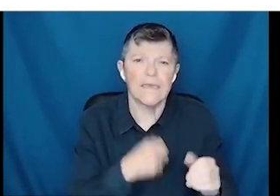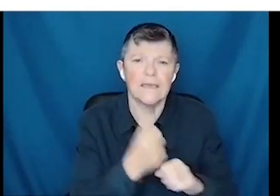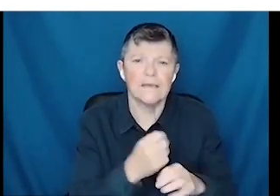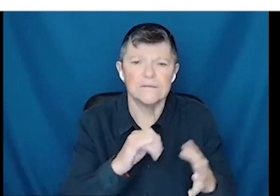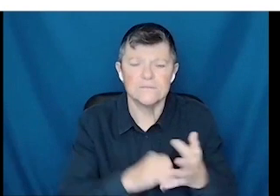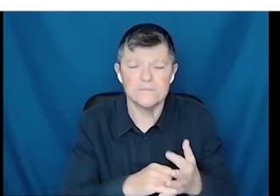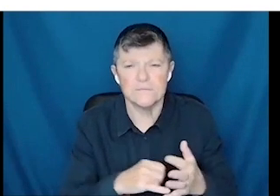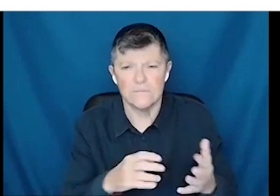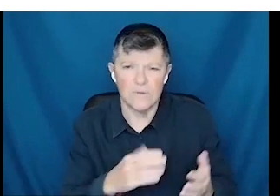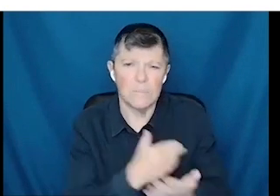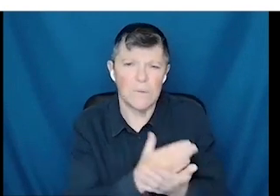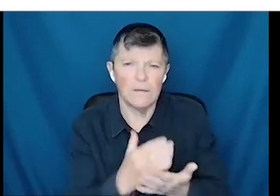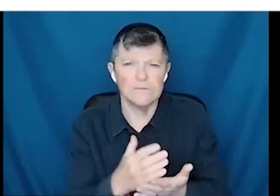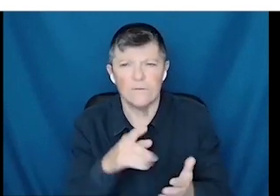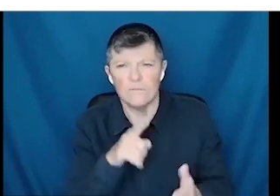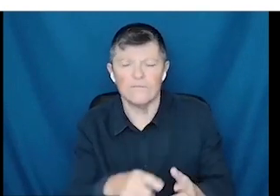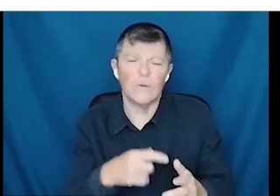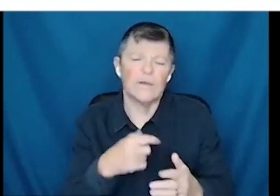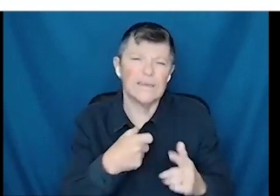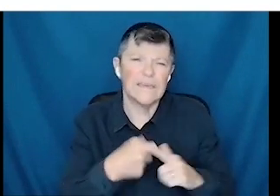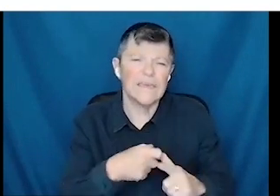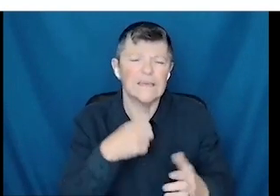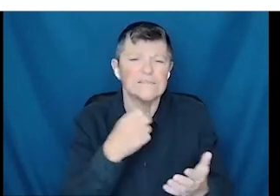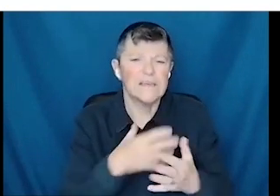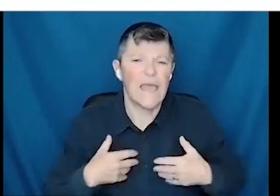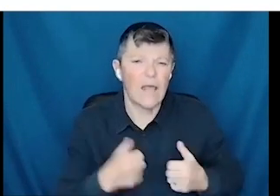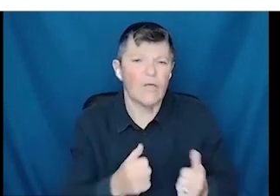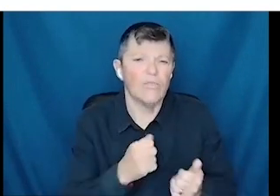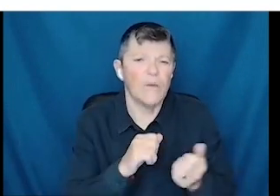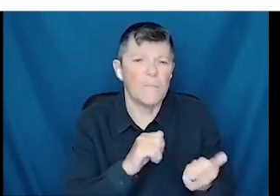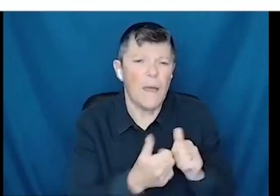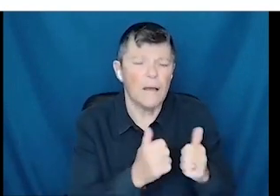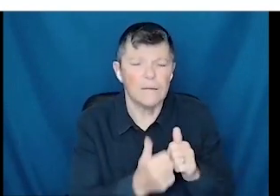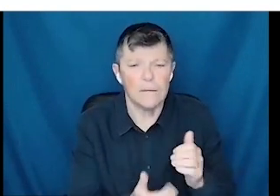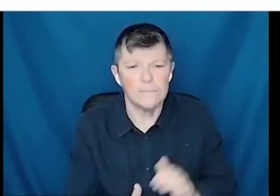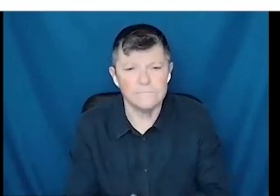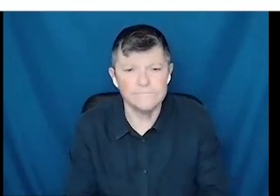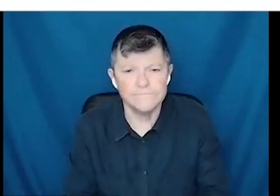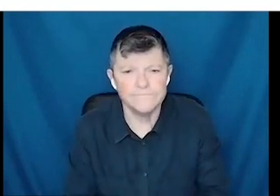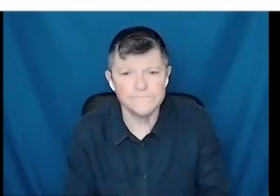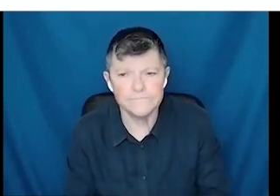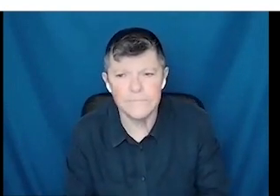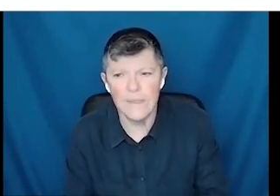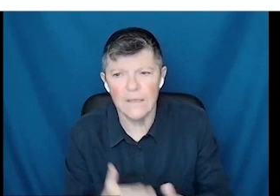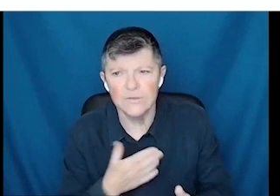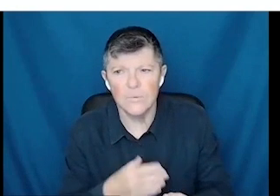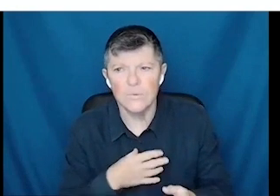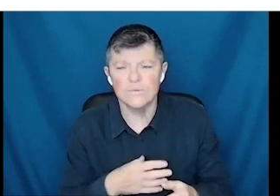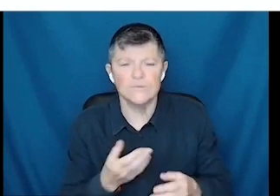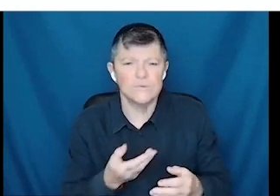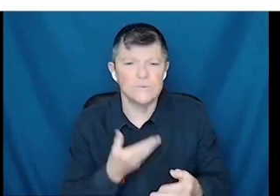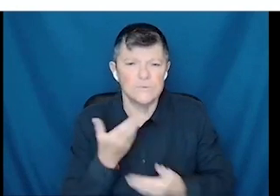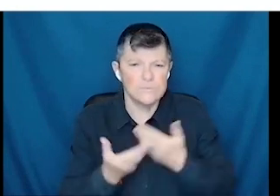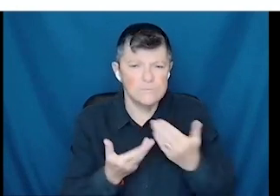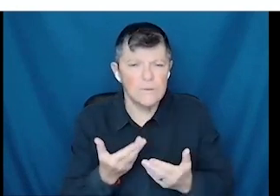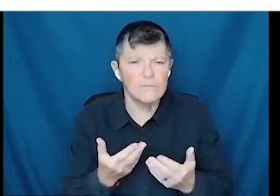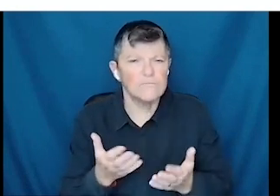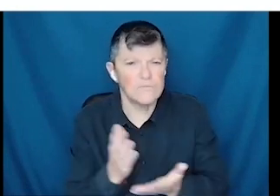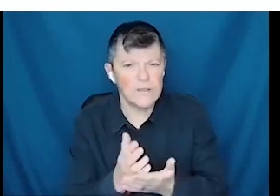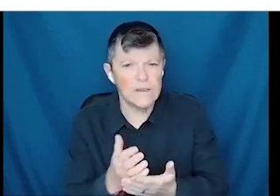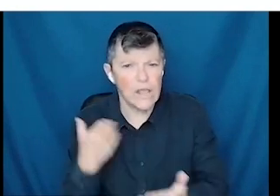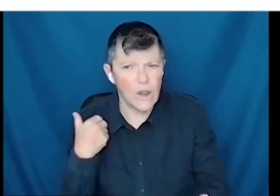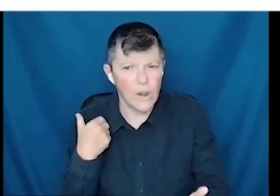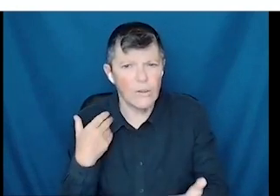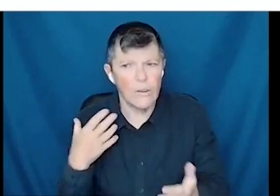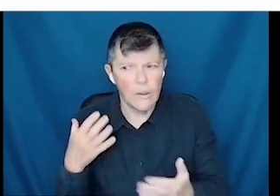partner. I just wanted to kind of touch on kind of a very long project that we've just